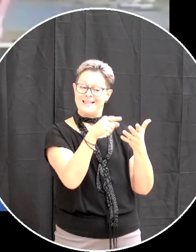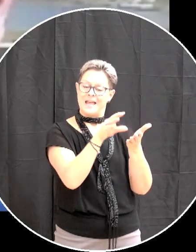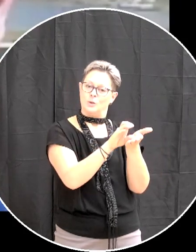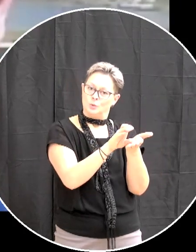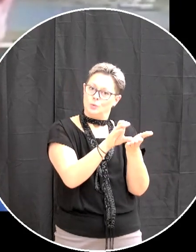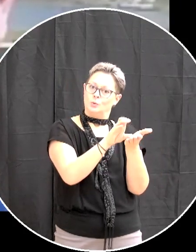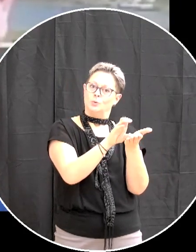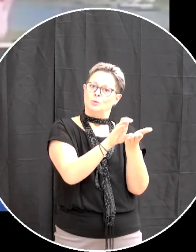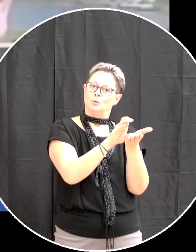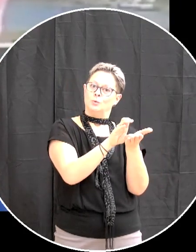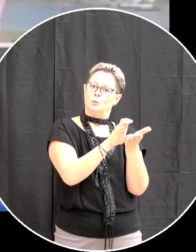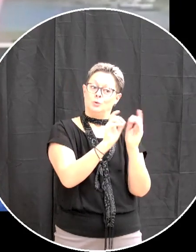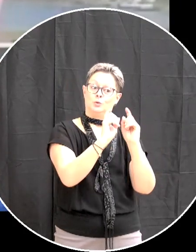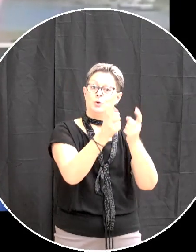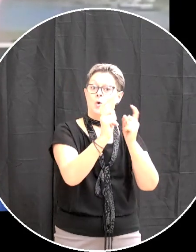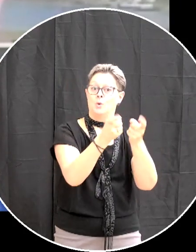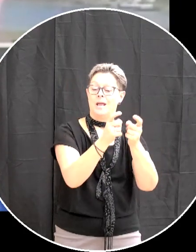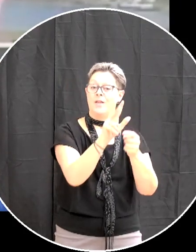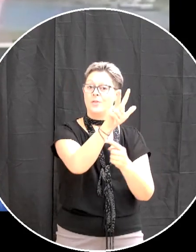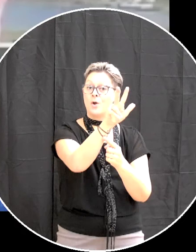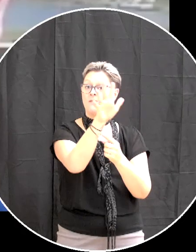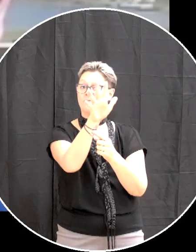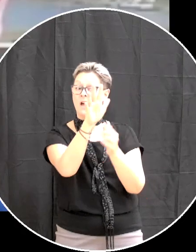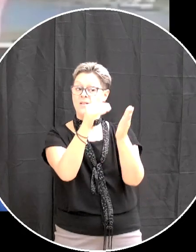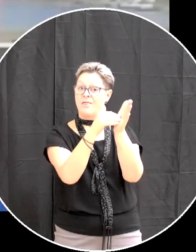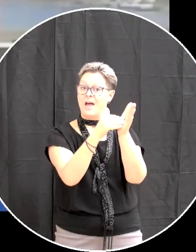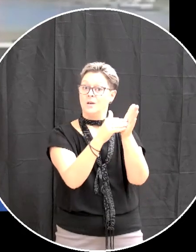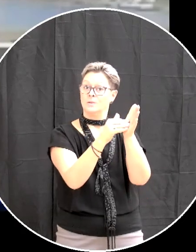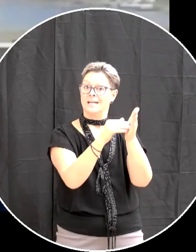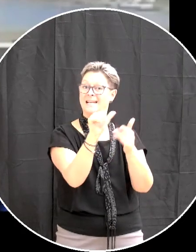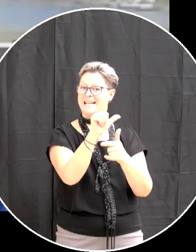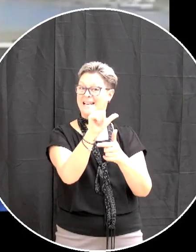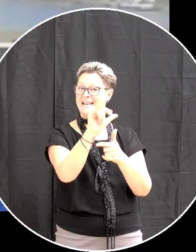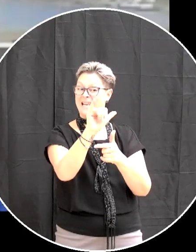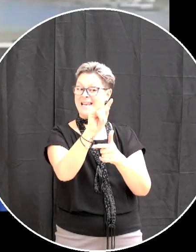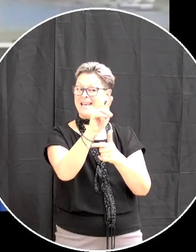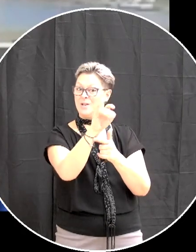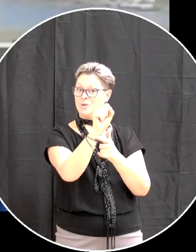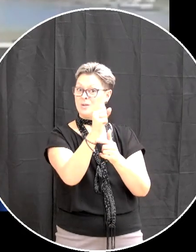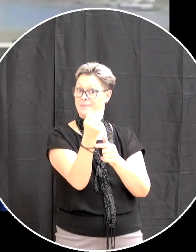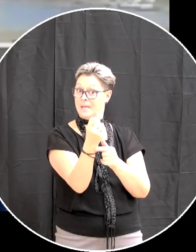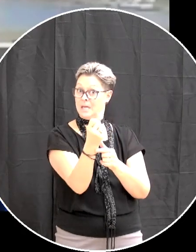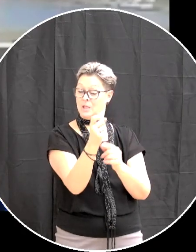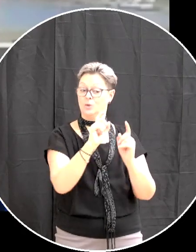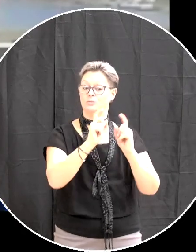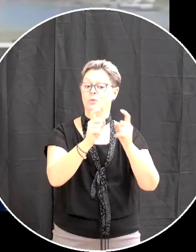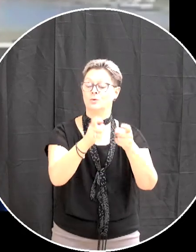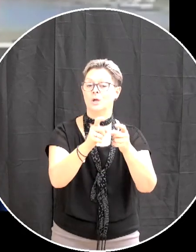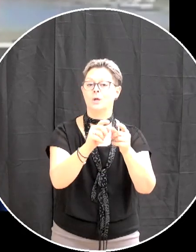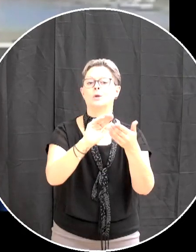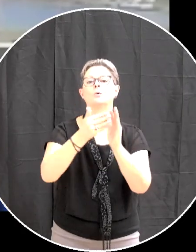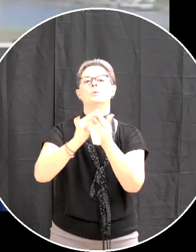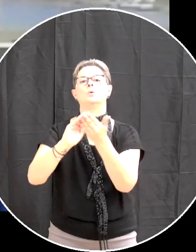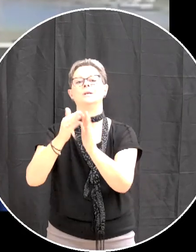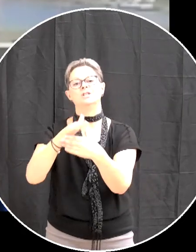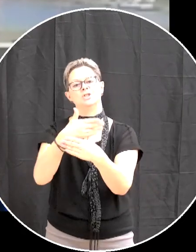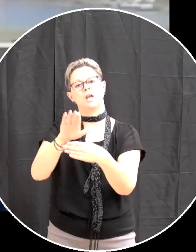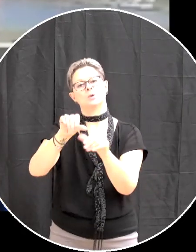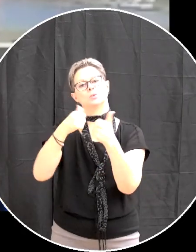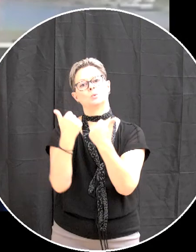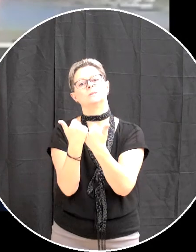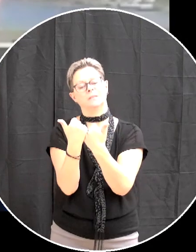of 35,000 liters of milk to the Community Sharing Association